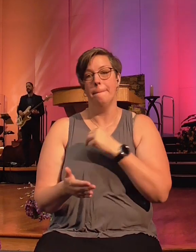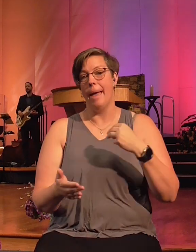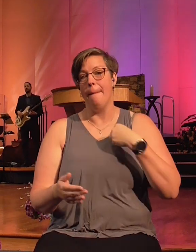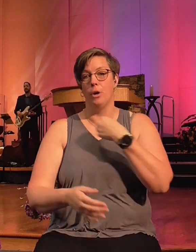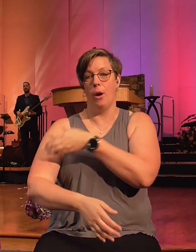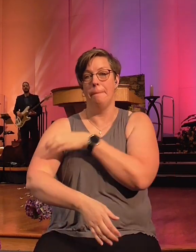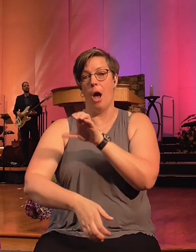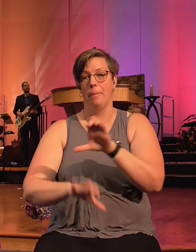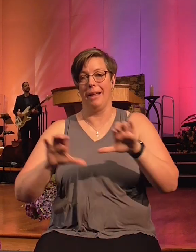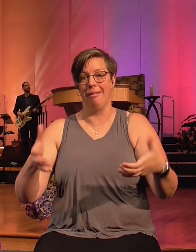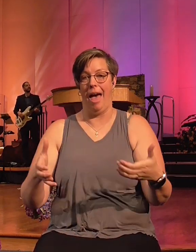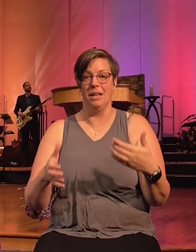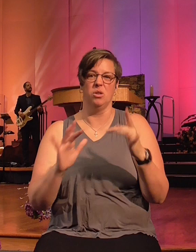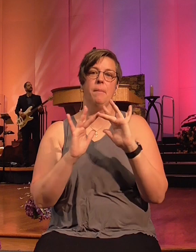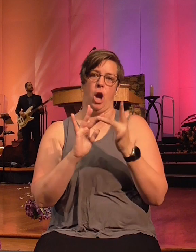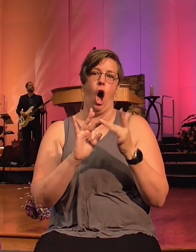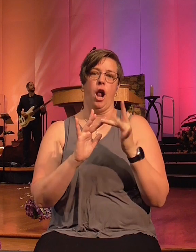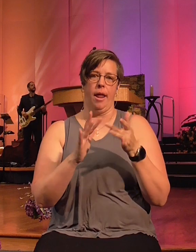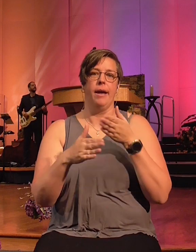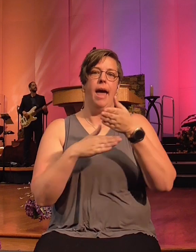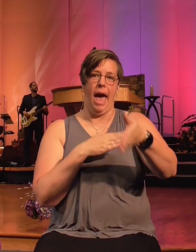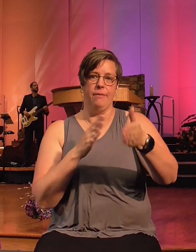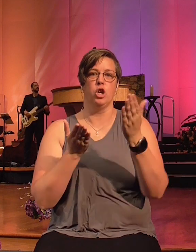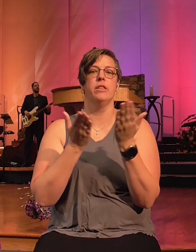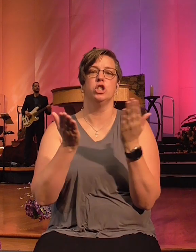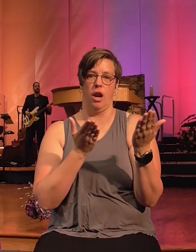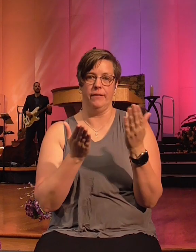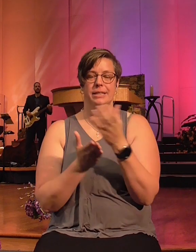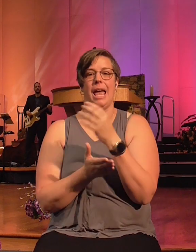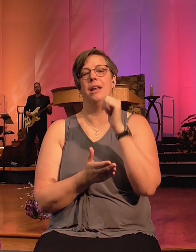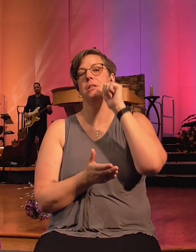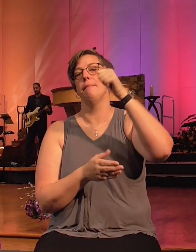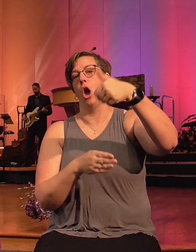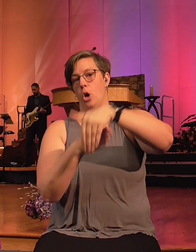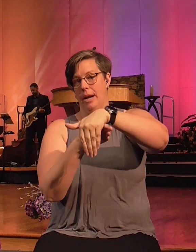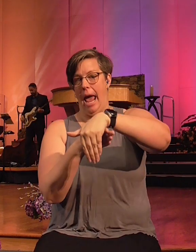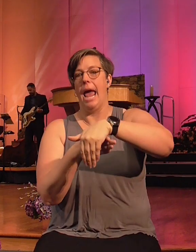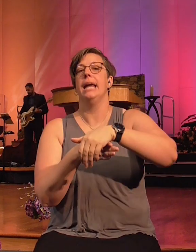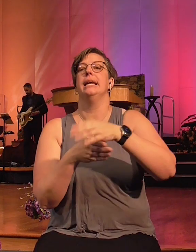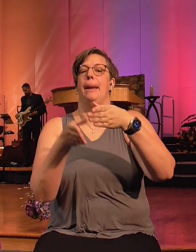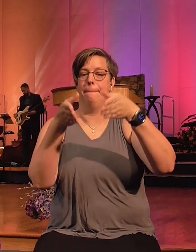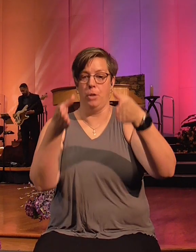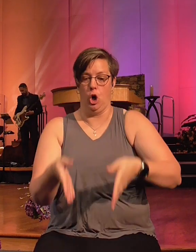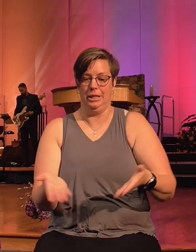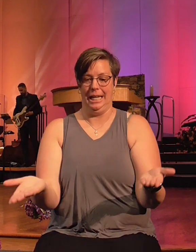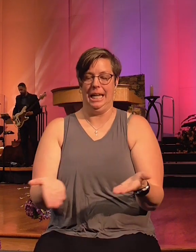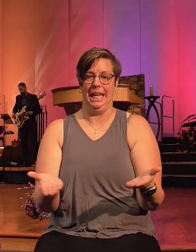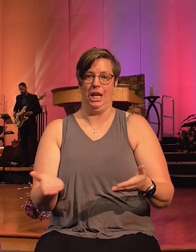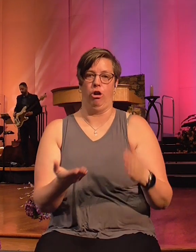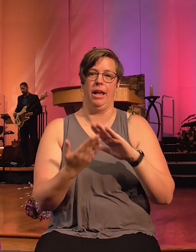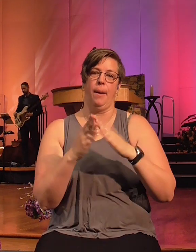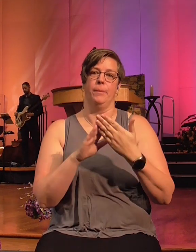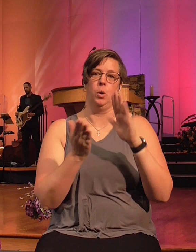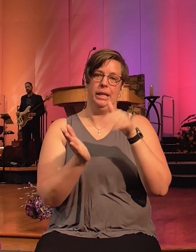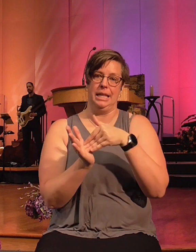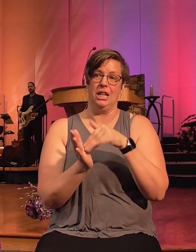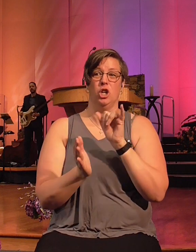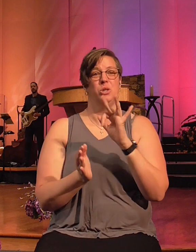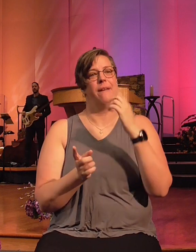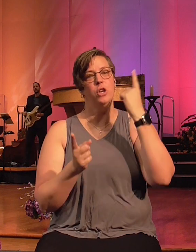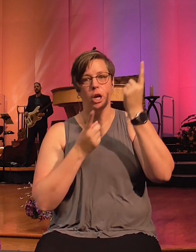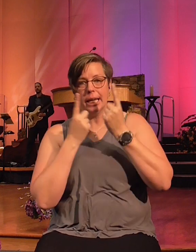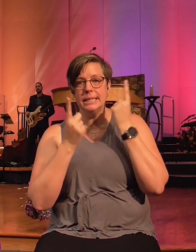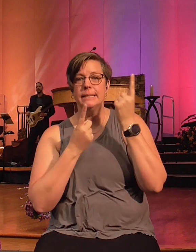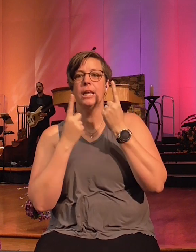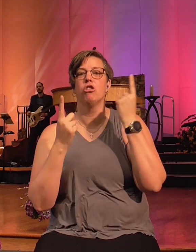empowerment class. It'll be online after the service, and then tomorrow night in person here on campus in the community center. So if you've been